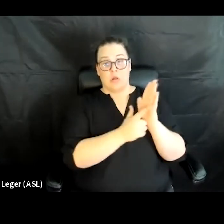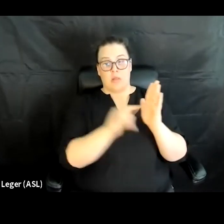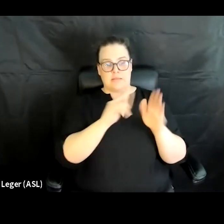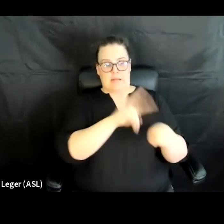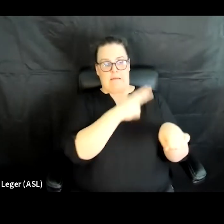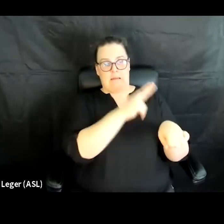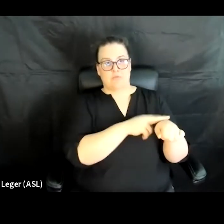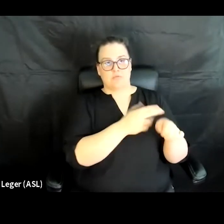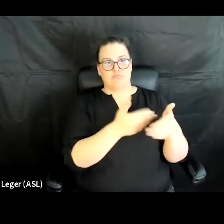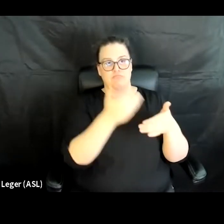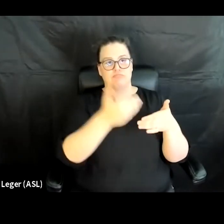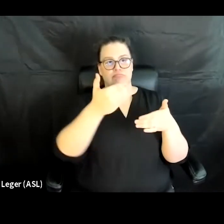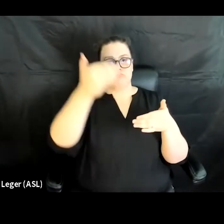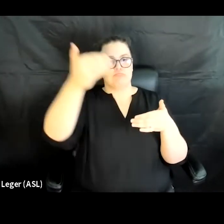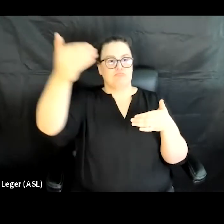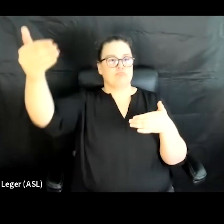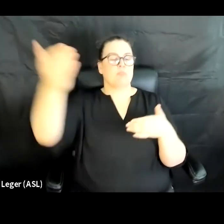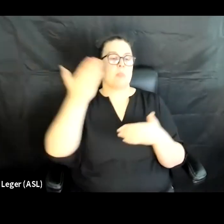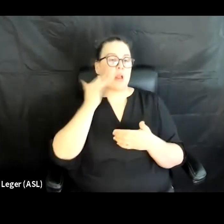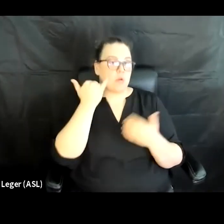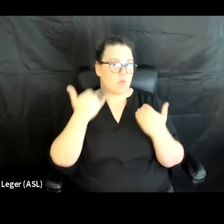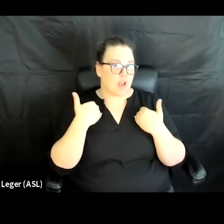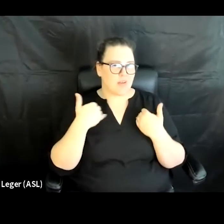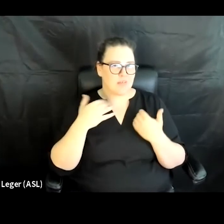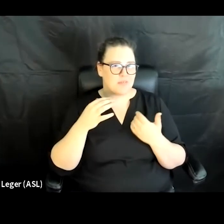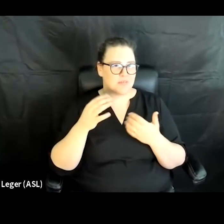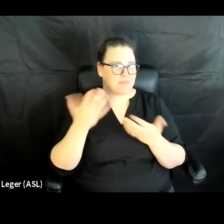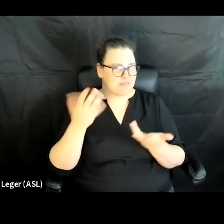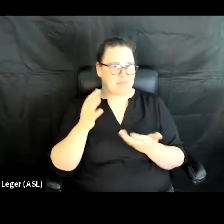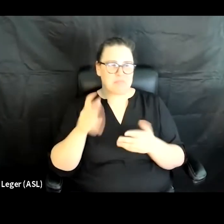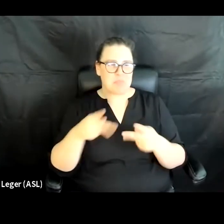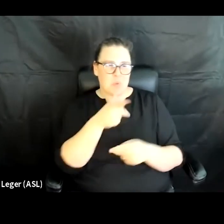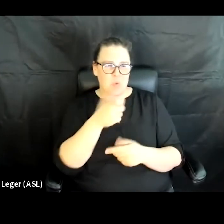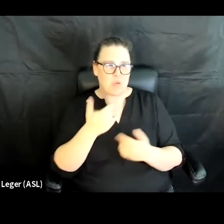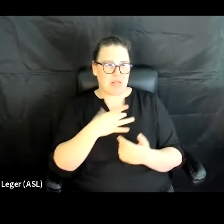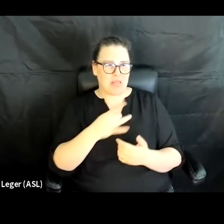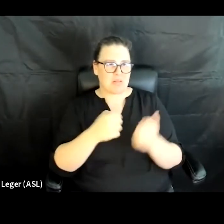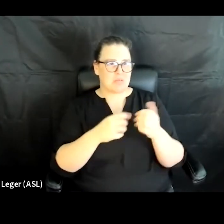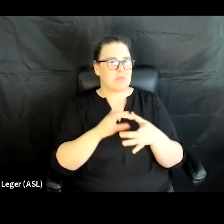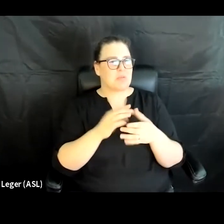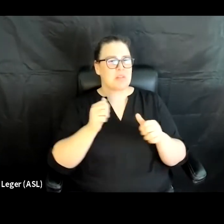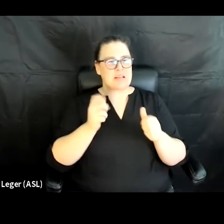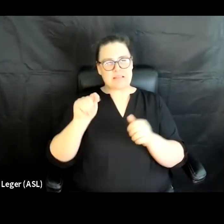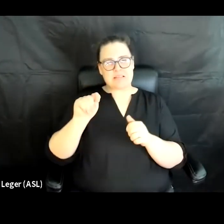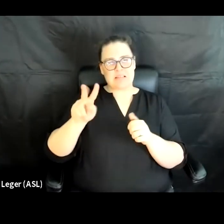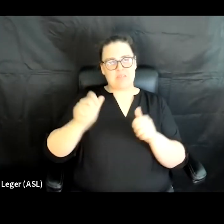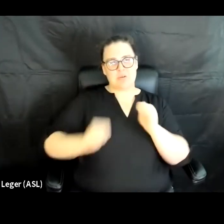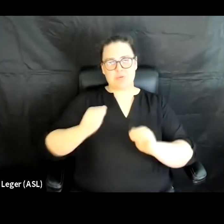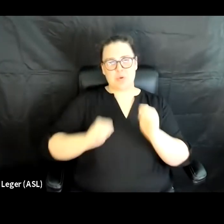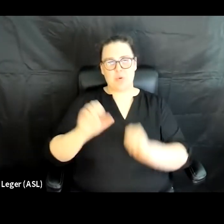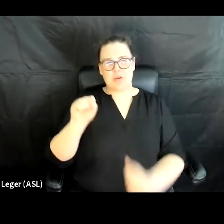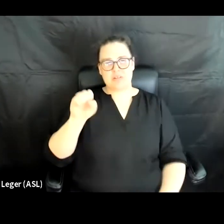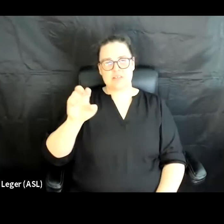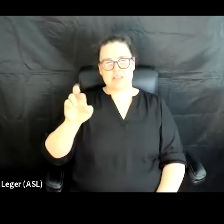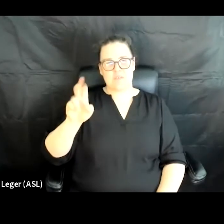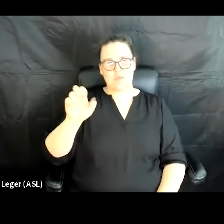those efforts. I don't know if we have any fans of the show Severance, but our workplaces don't exist in a silo. Our